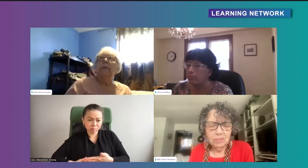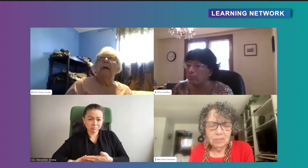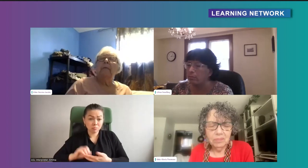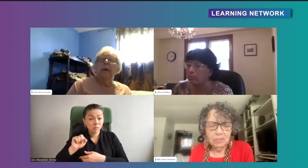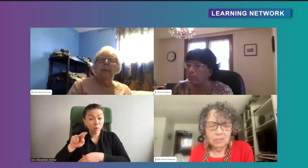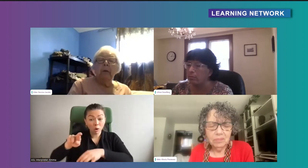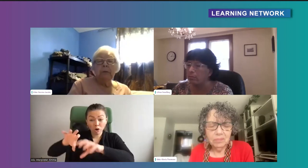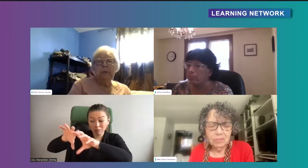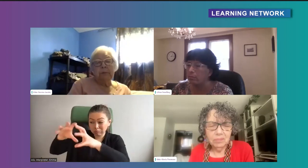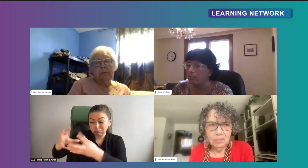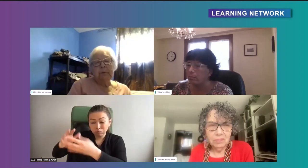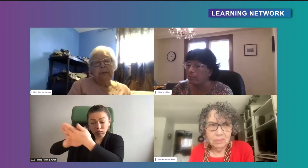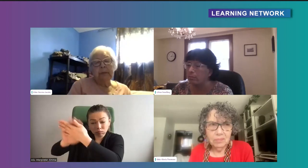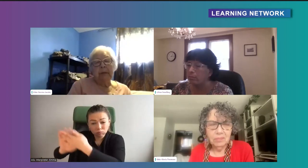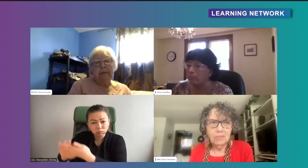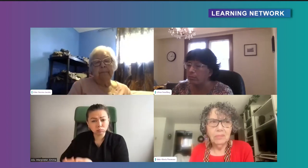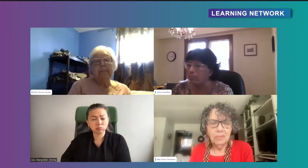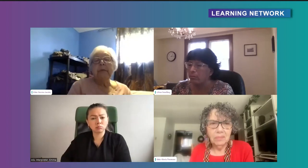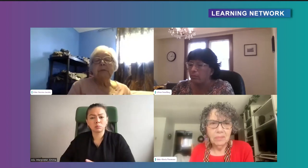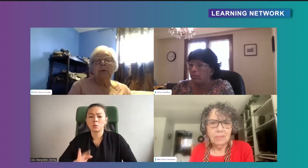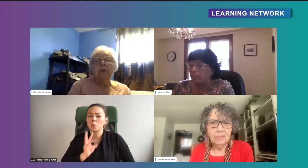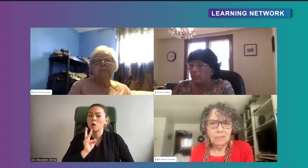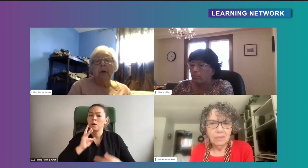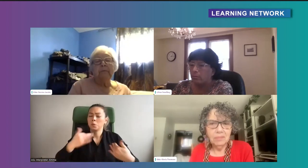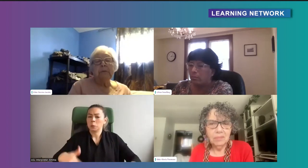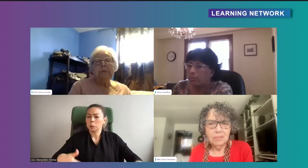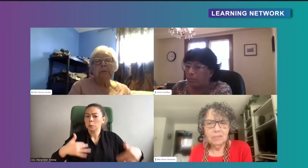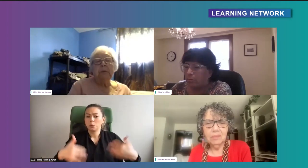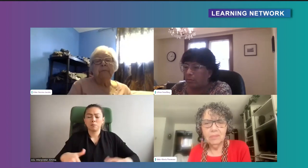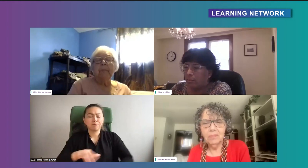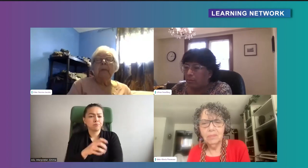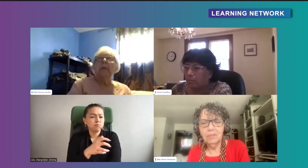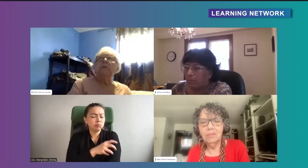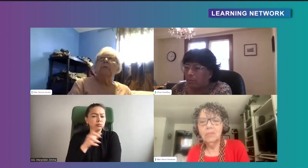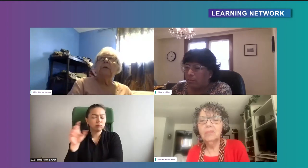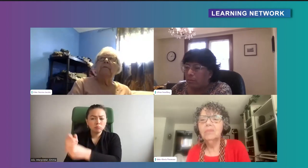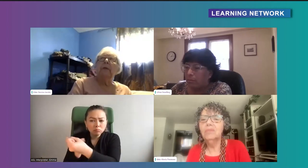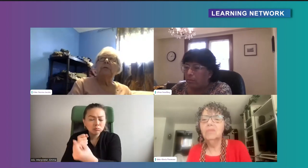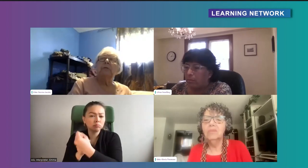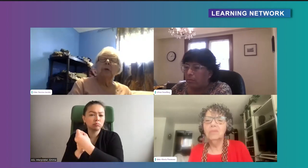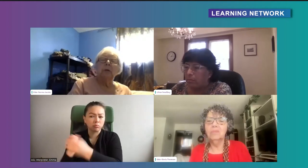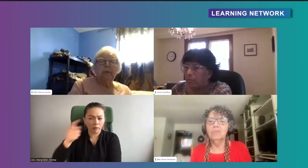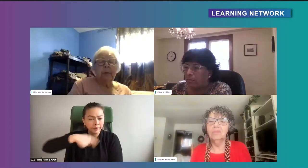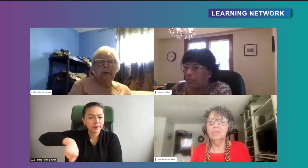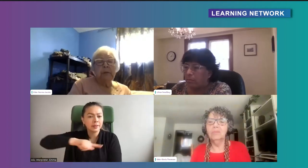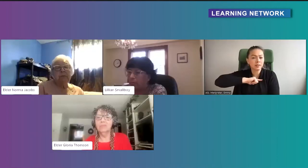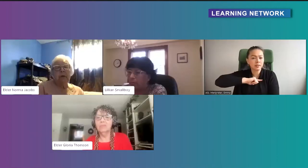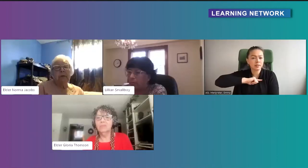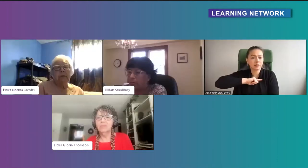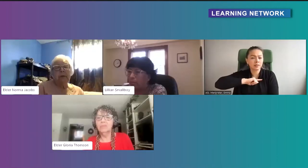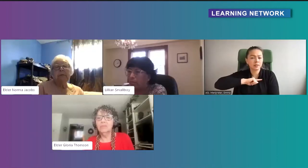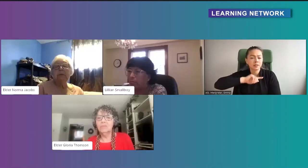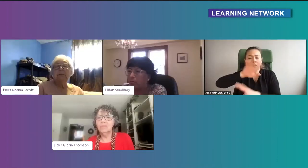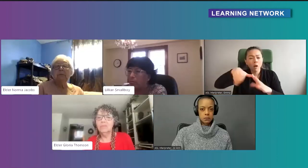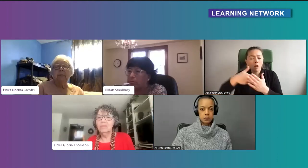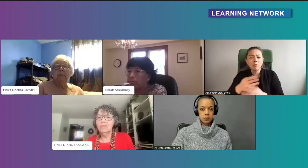But they have that power to be medicinal for all of us. And so we give thanks to all of the bodies of